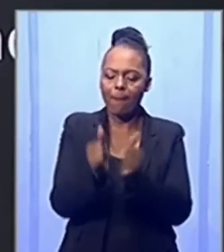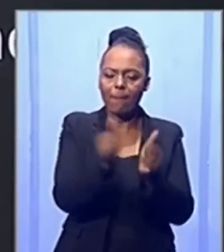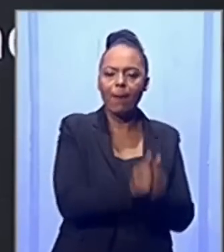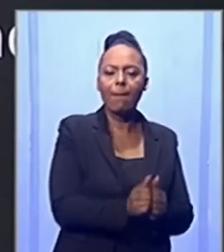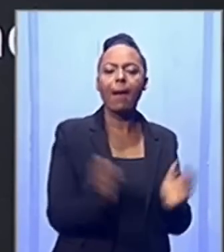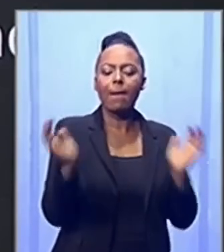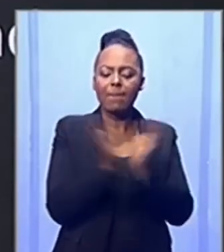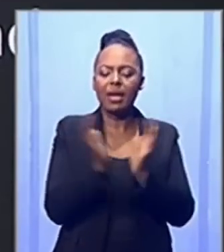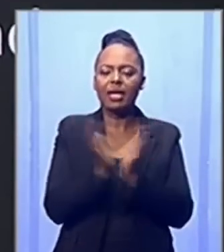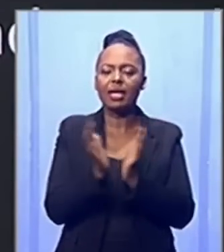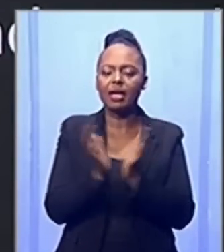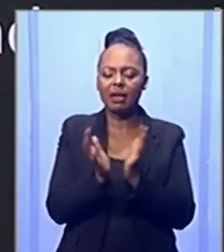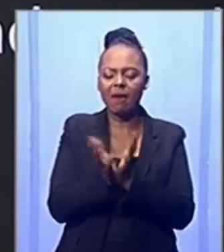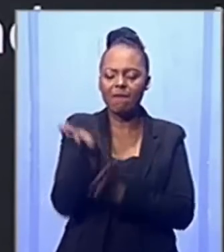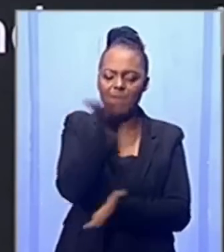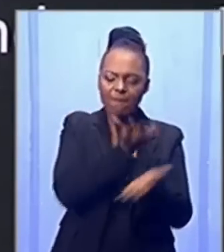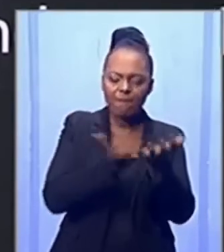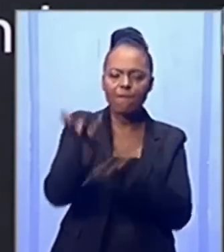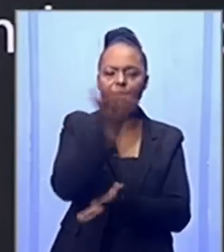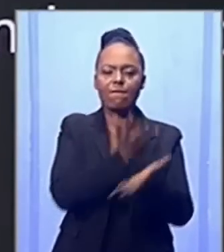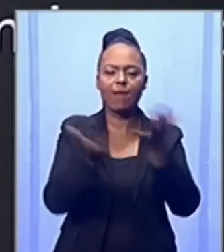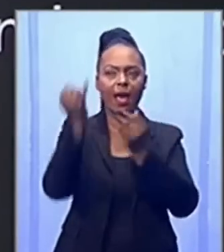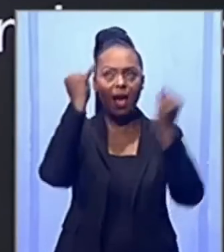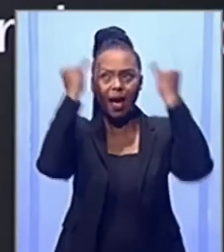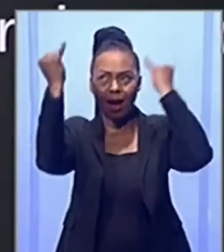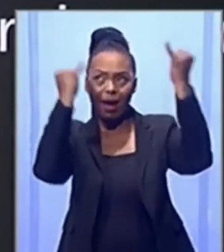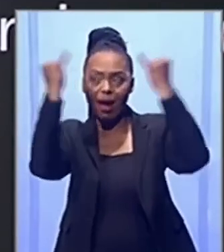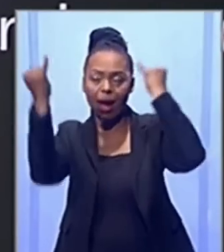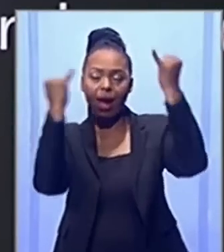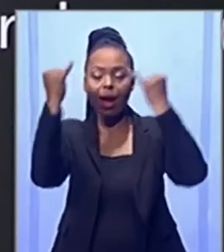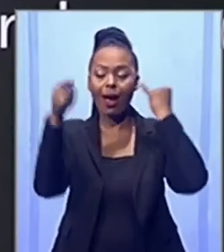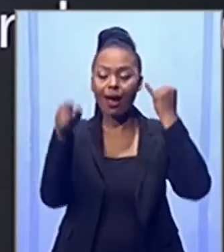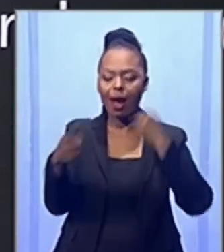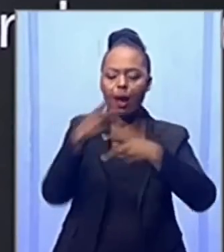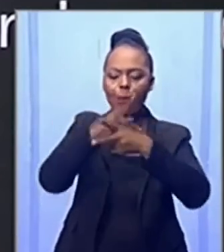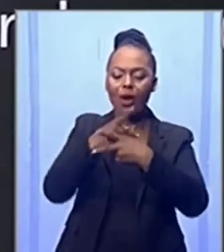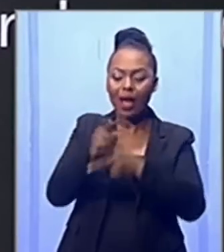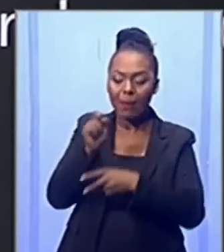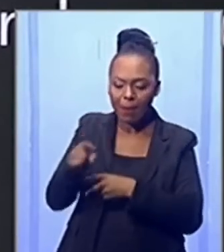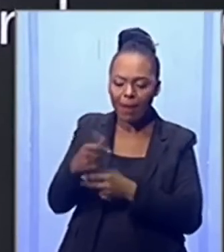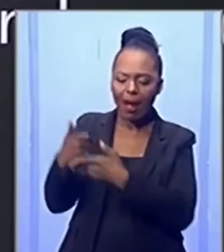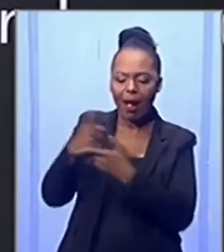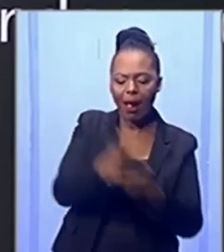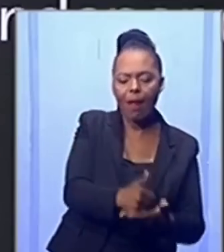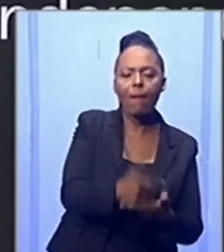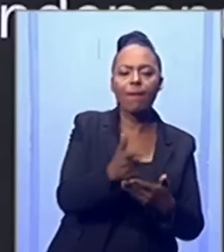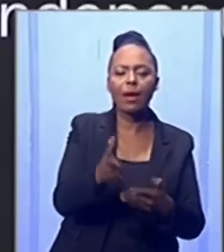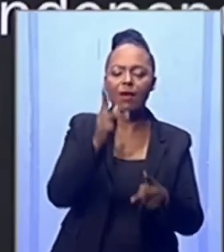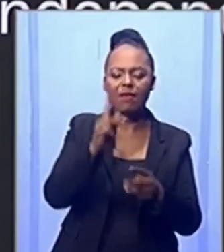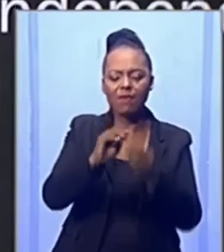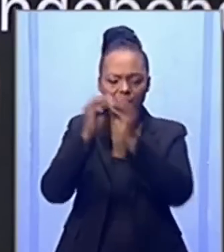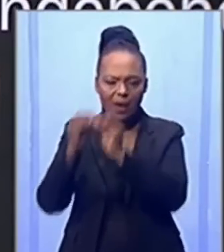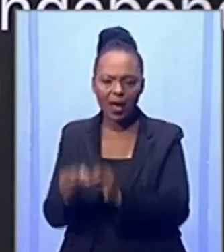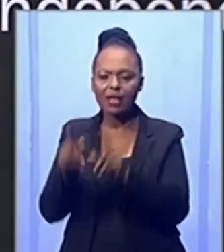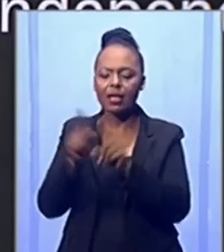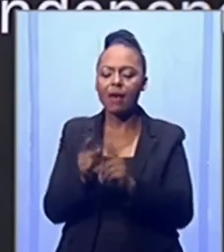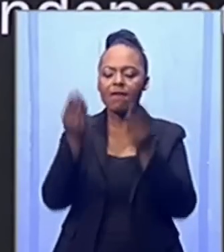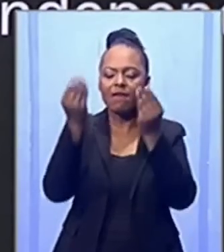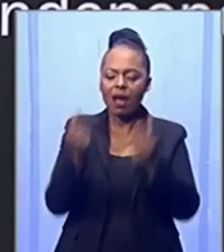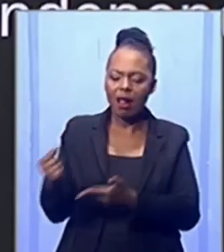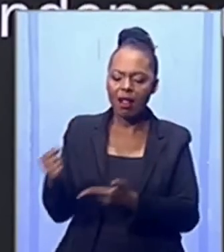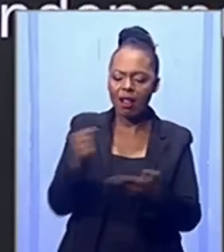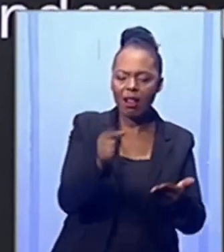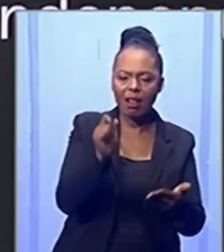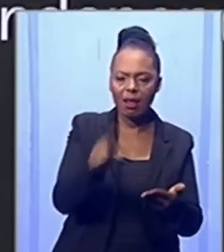ba tle ka di-innovative products tše le gore di ka kgona go thuša go finance di-project tše le